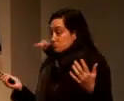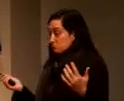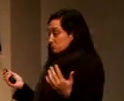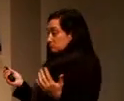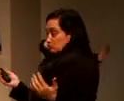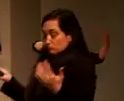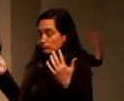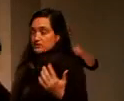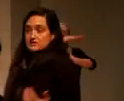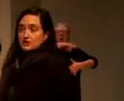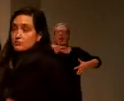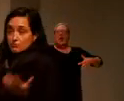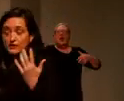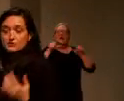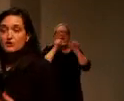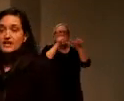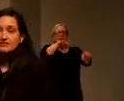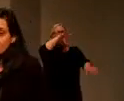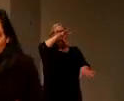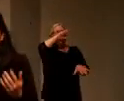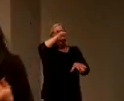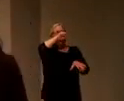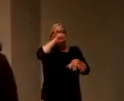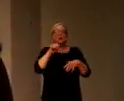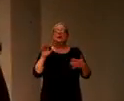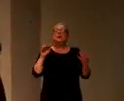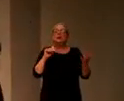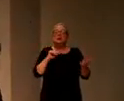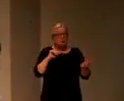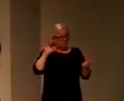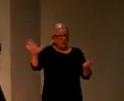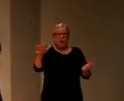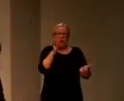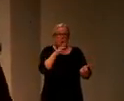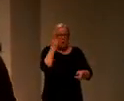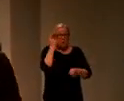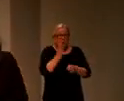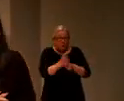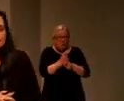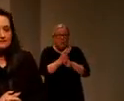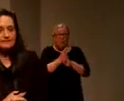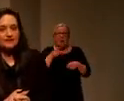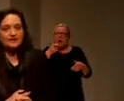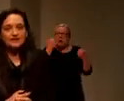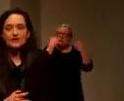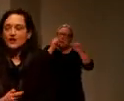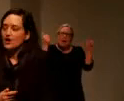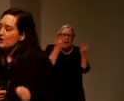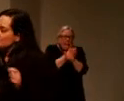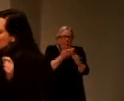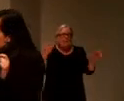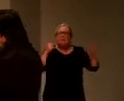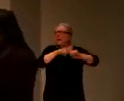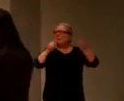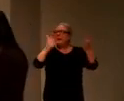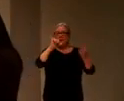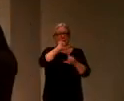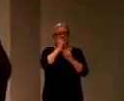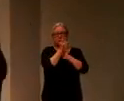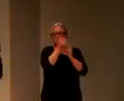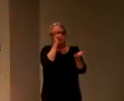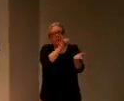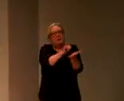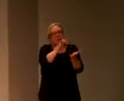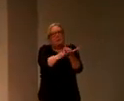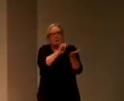that was, her mother was right, they were doing everything, but it was an impossible situation. So I began to